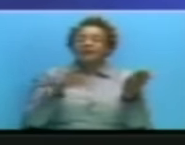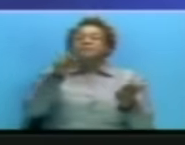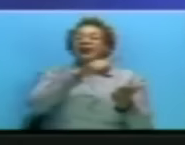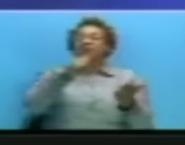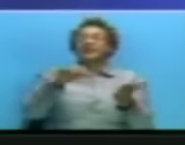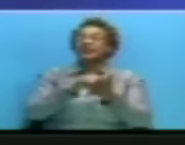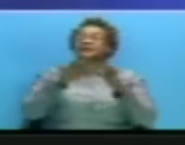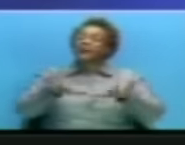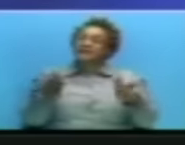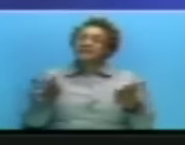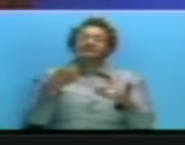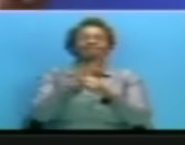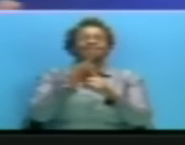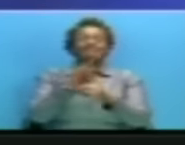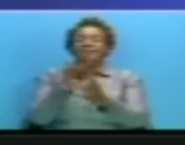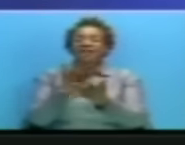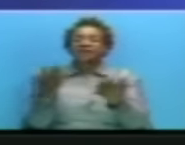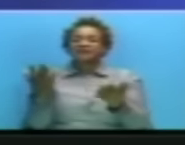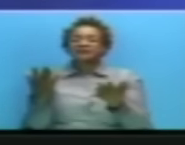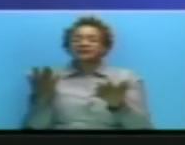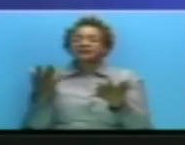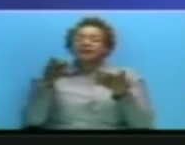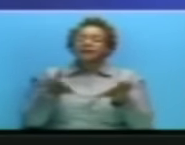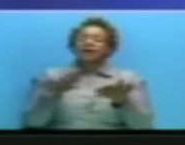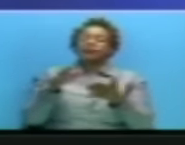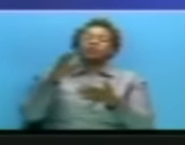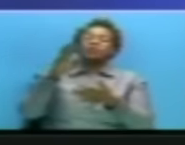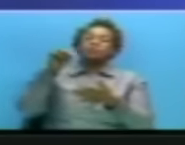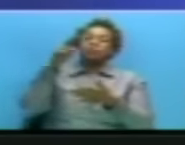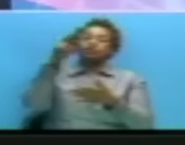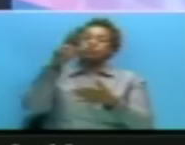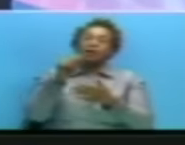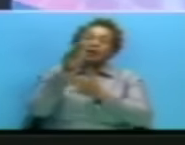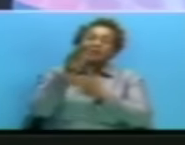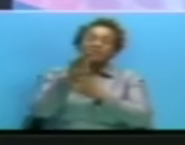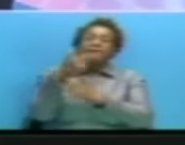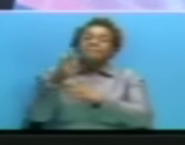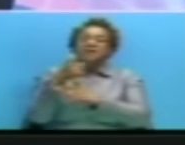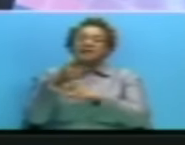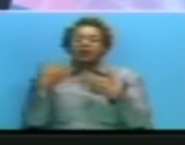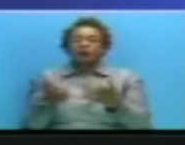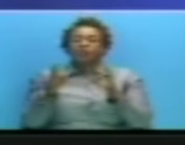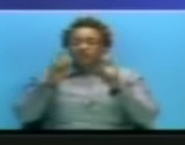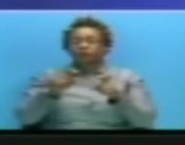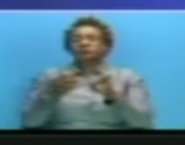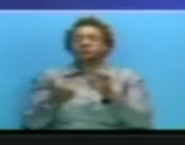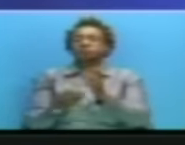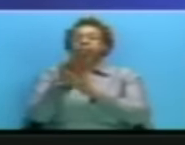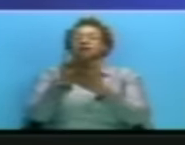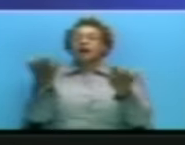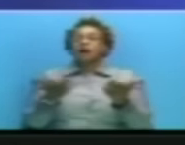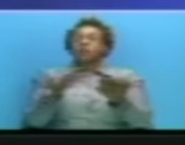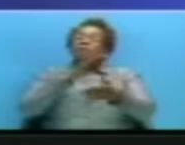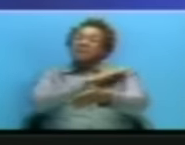particular party, and things like those. Ezekiel Mutua asked media to look at how they cover, for instance, protests and all of that. Yes. Does that fall under the